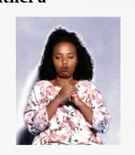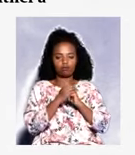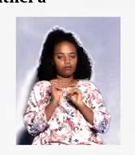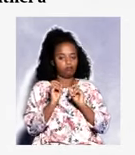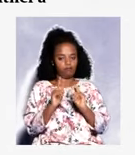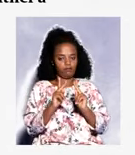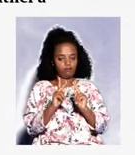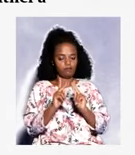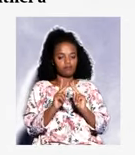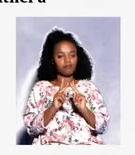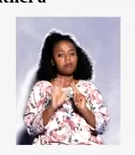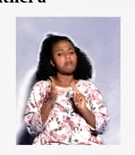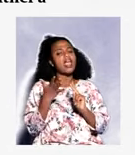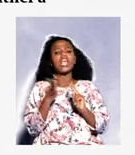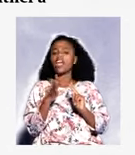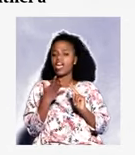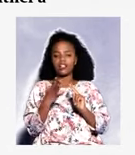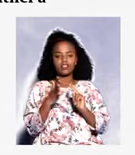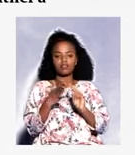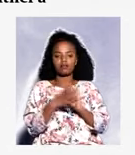Okay, in case